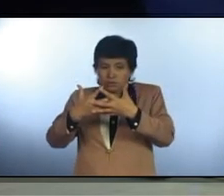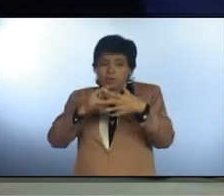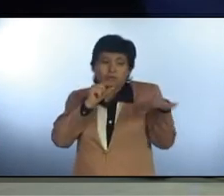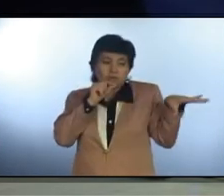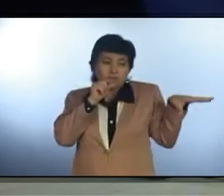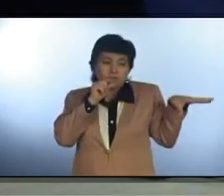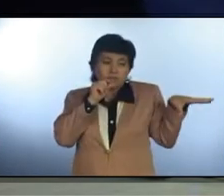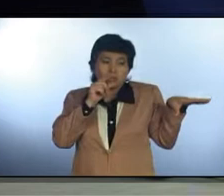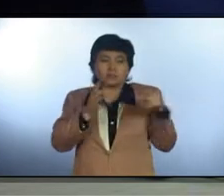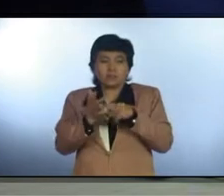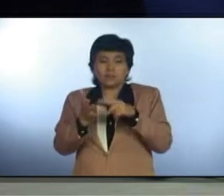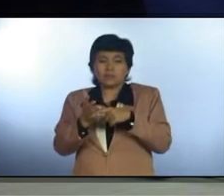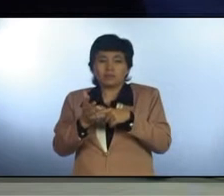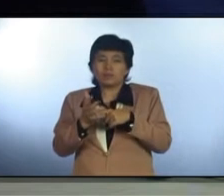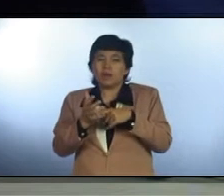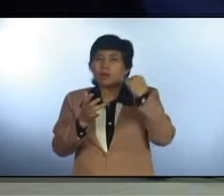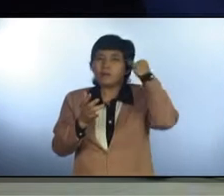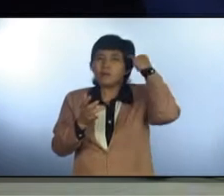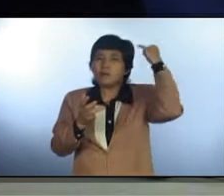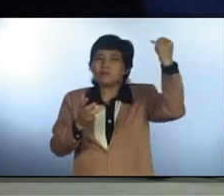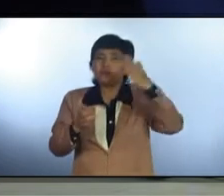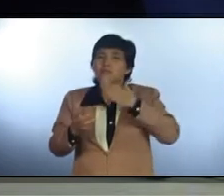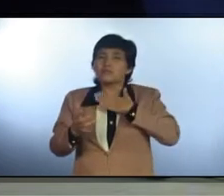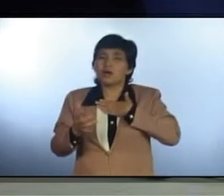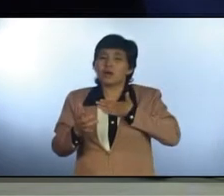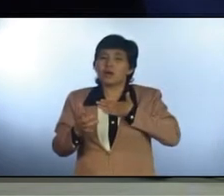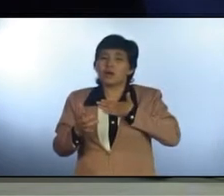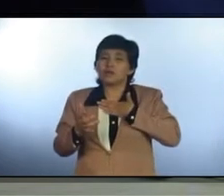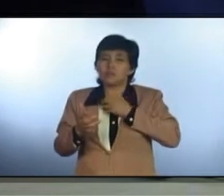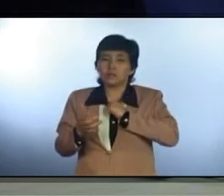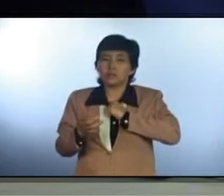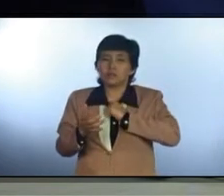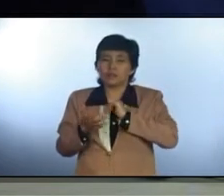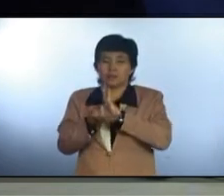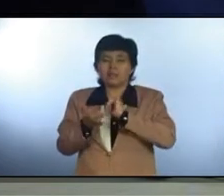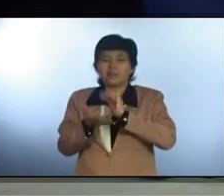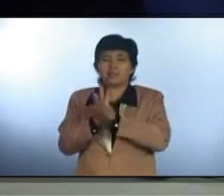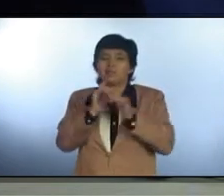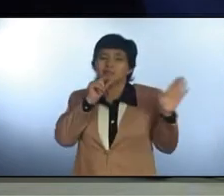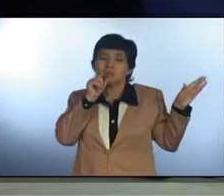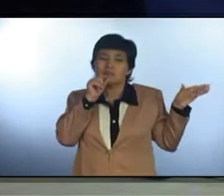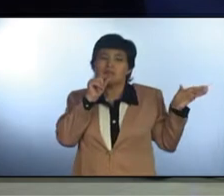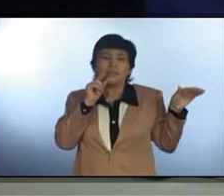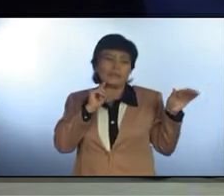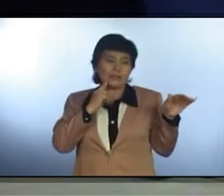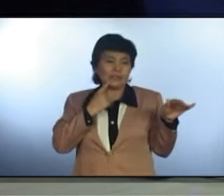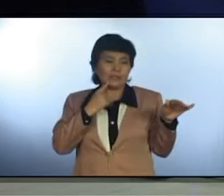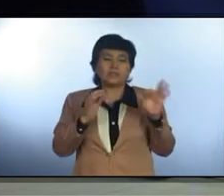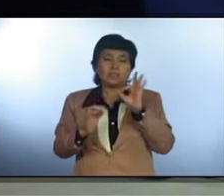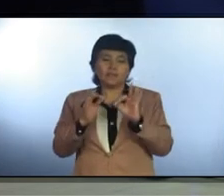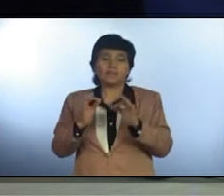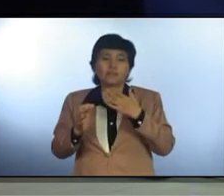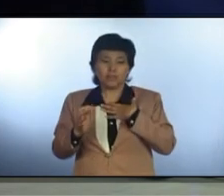bird, okay? Sometimes I would imagine myself to be the bird in the cage. And seriously, if